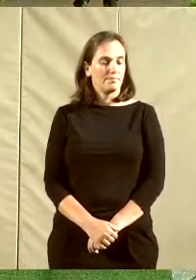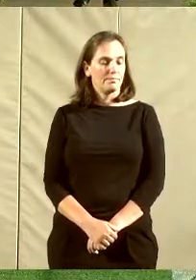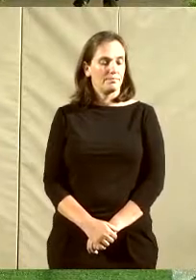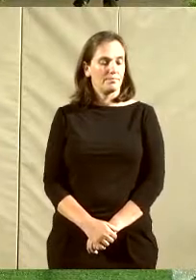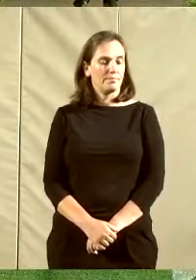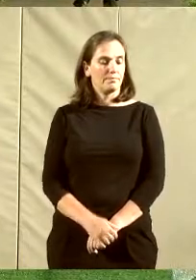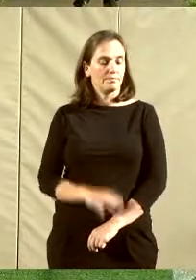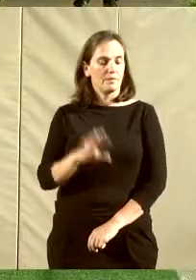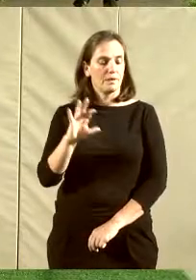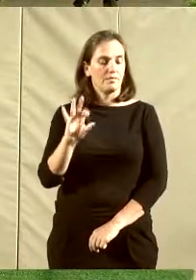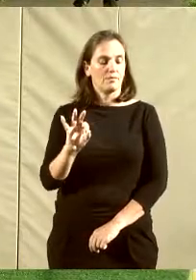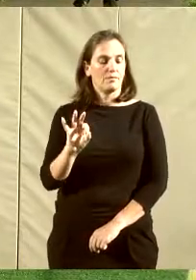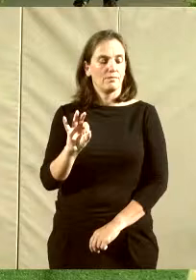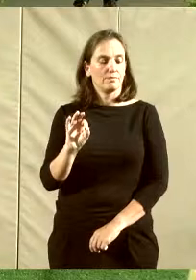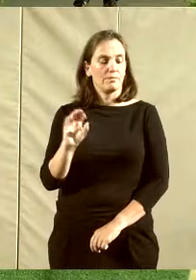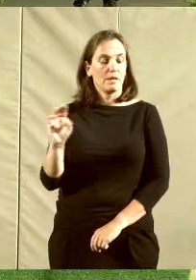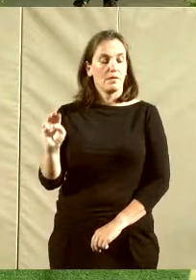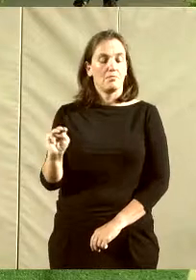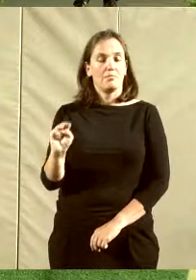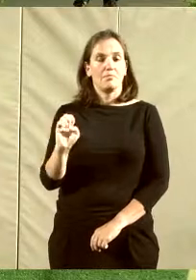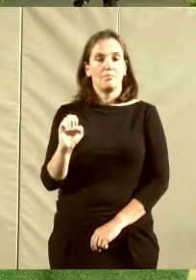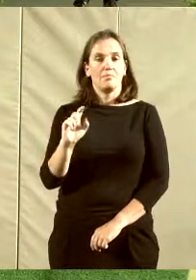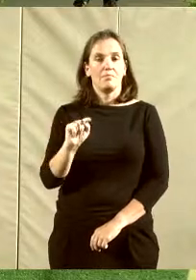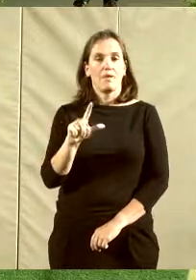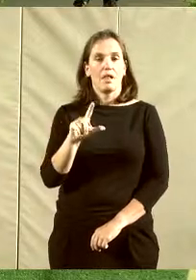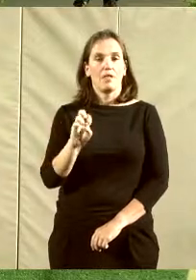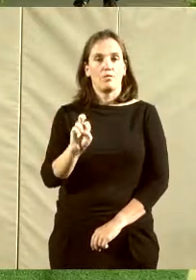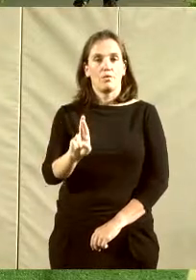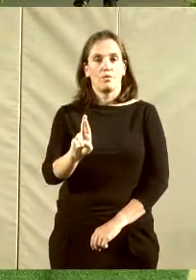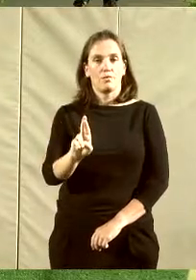Frank Edward Mettler.